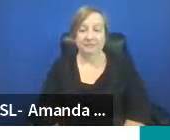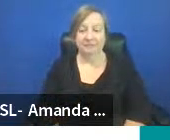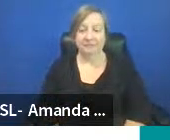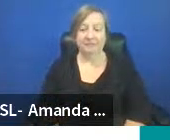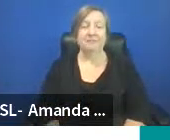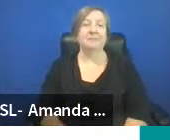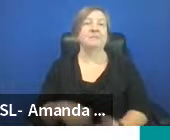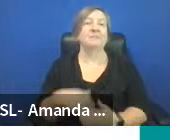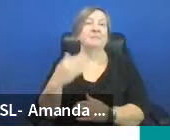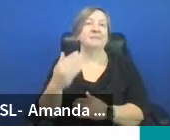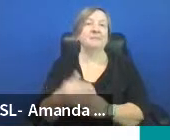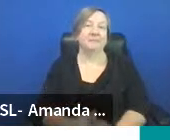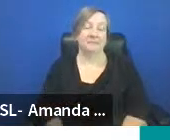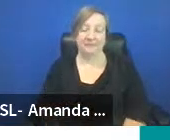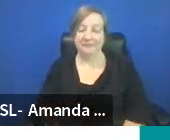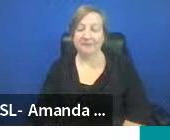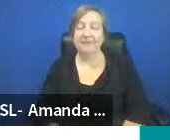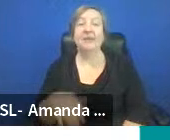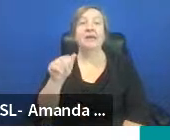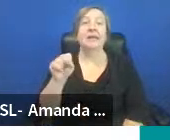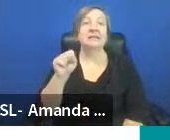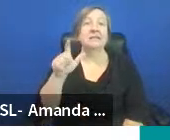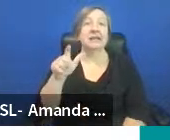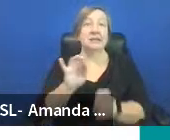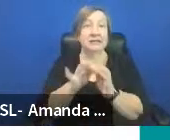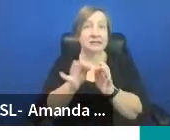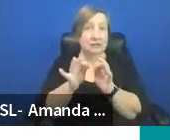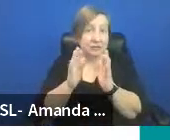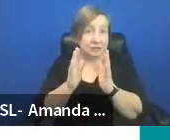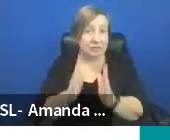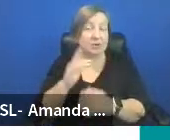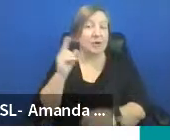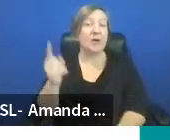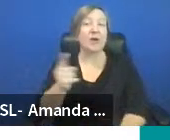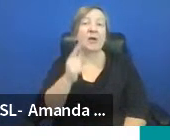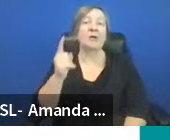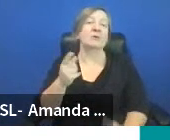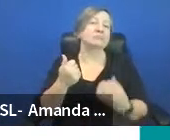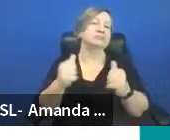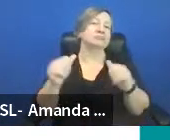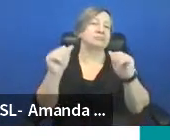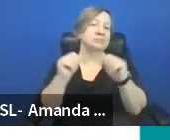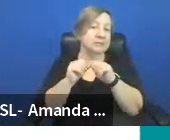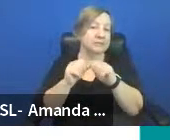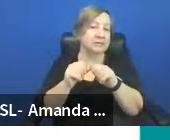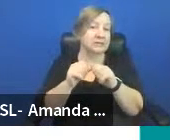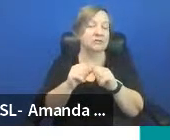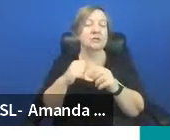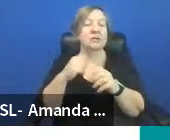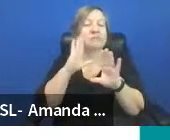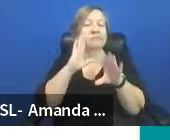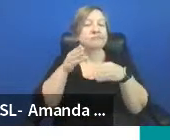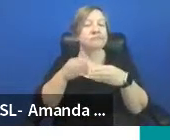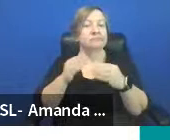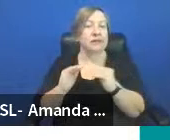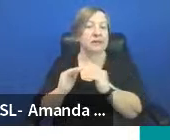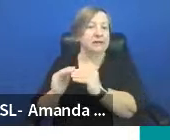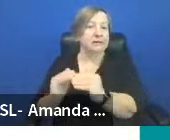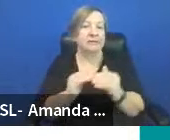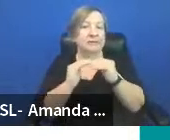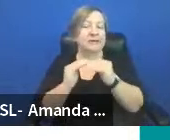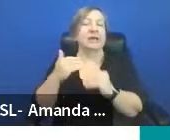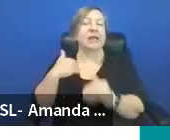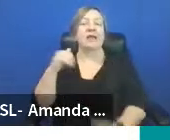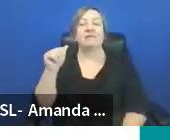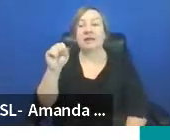Next slide, please. ASL interpretation, as always, an effort to continue to center equity. There is an